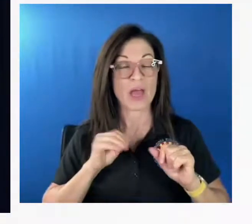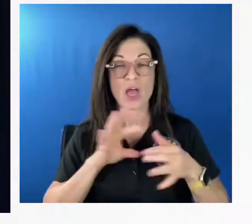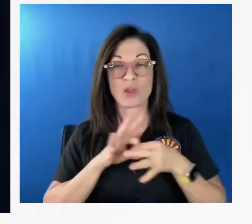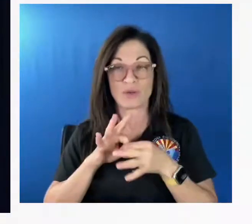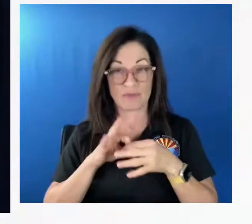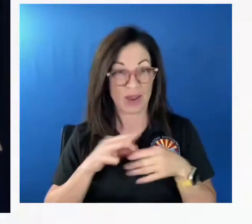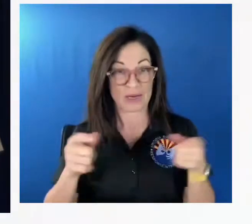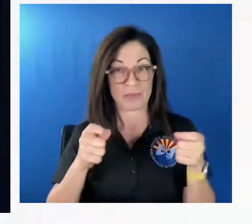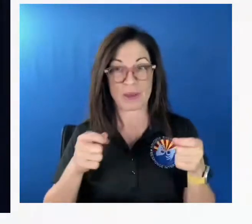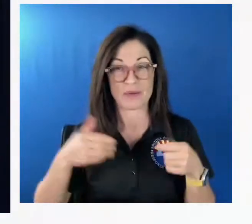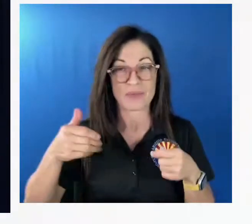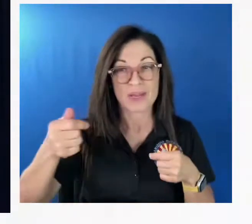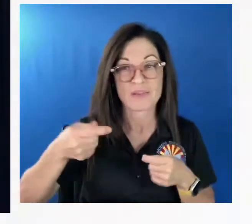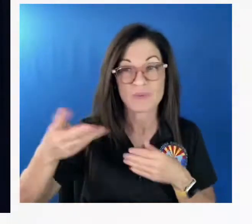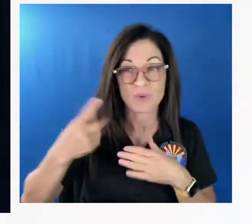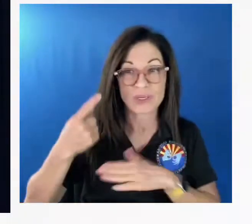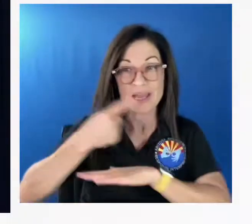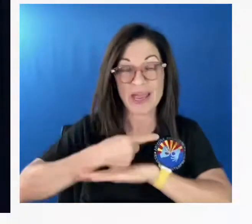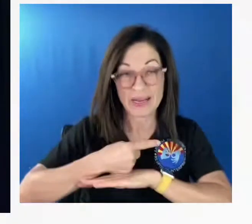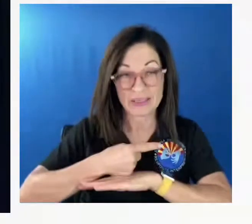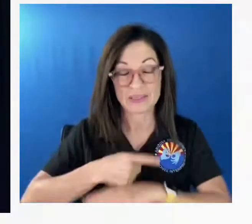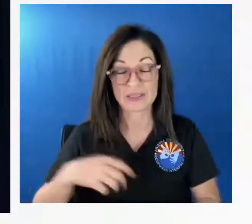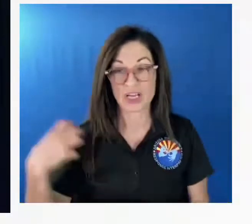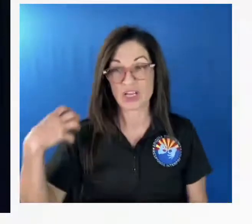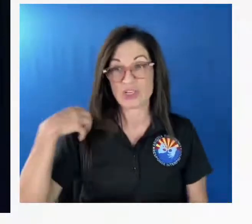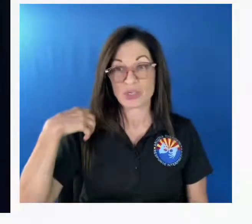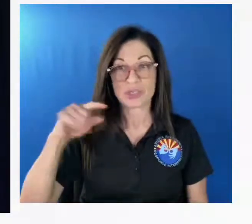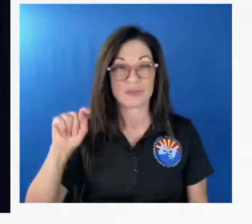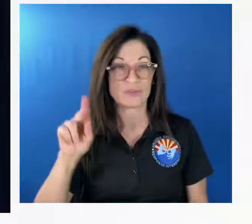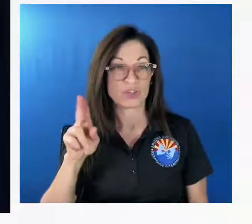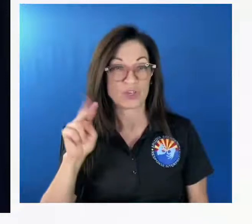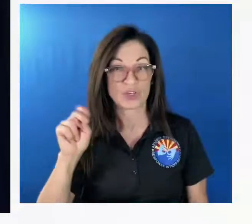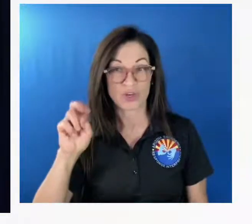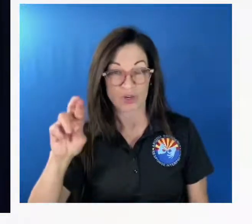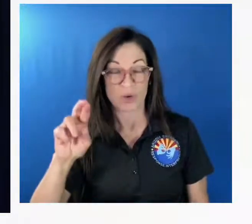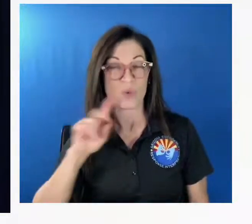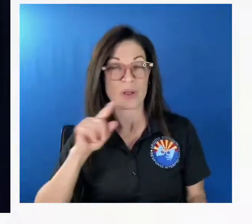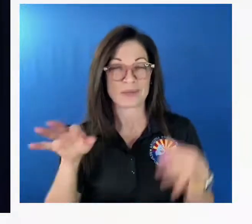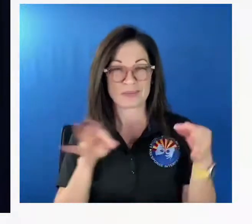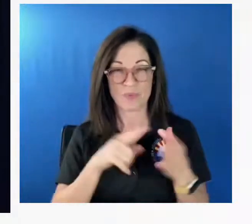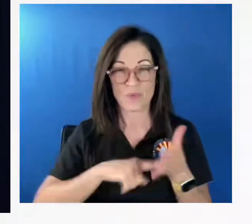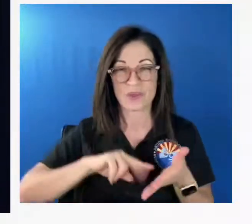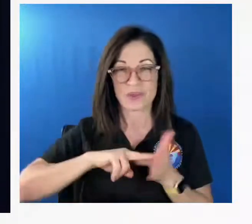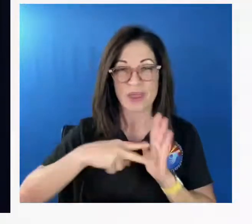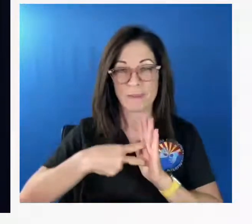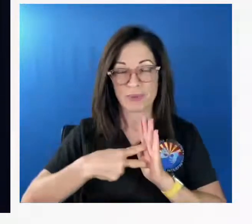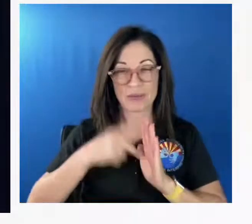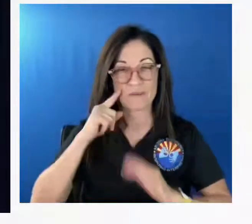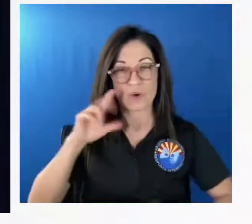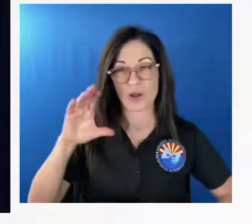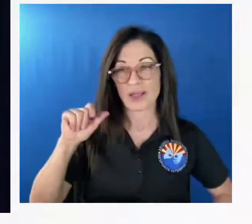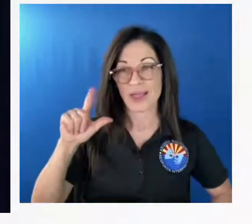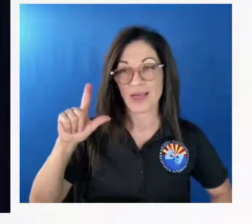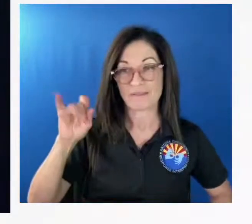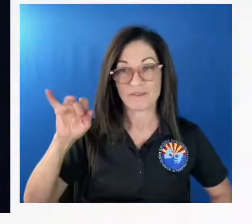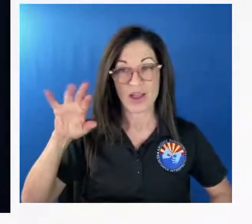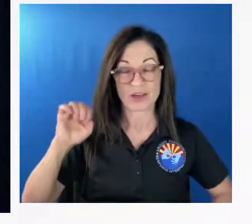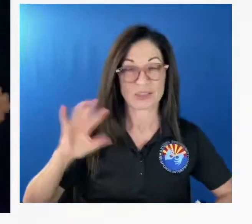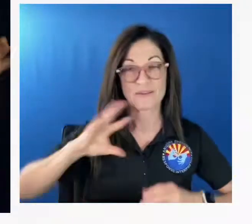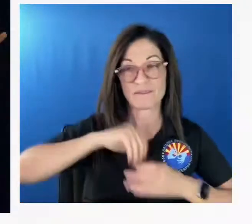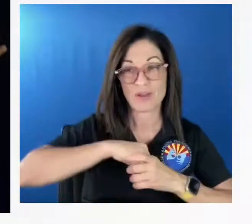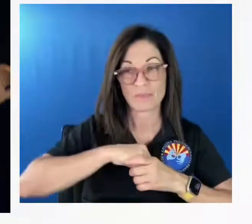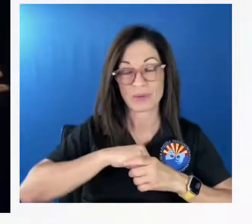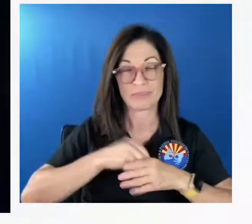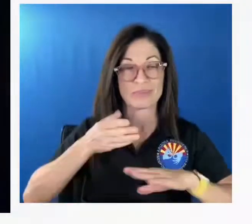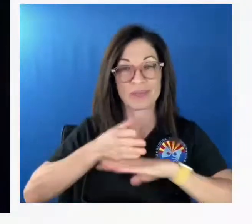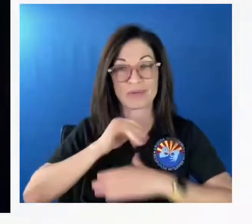days. And Chief Turner will talk about what that means as far as CAL FIRE involvement after that.